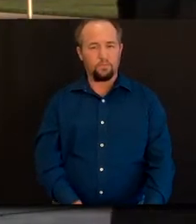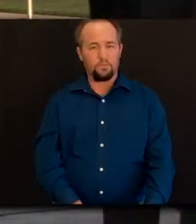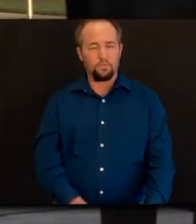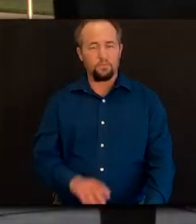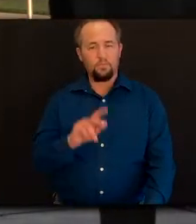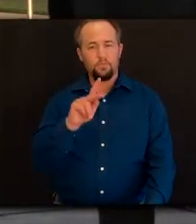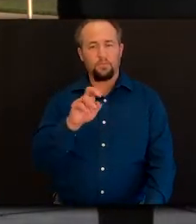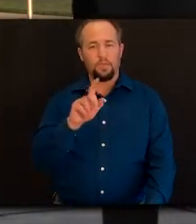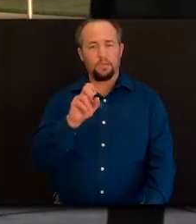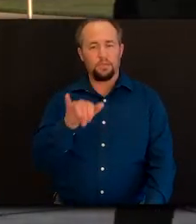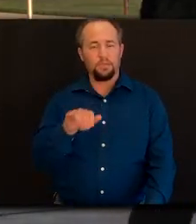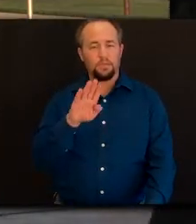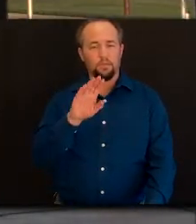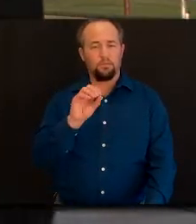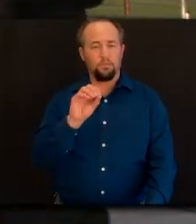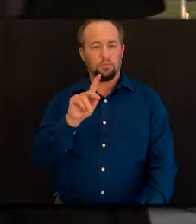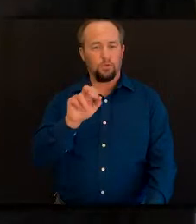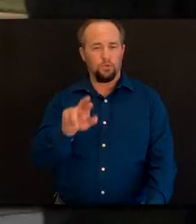Kelsey Booker.